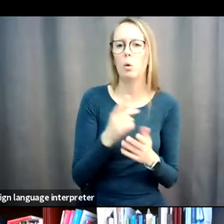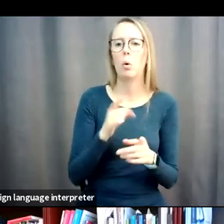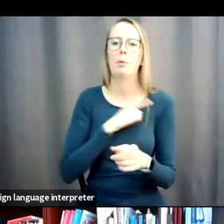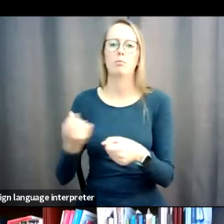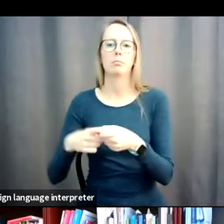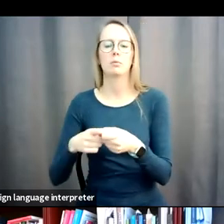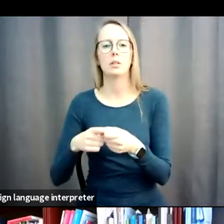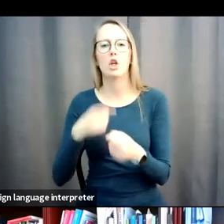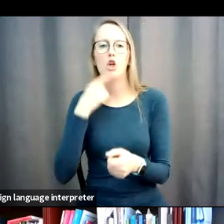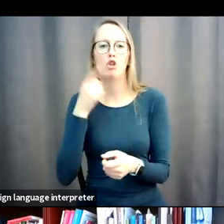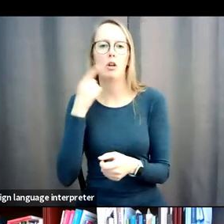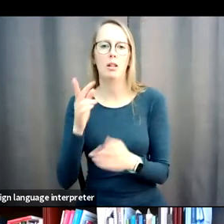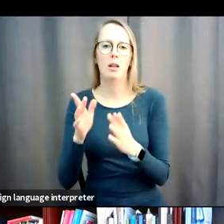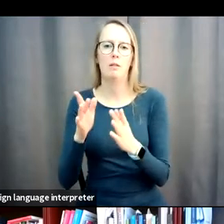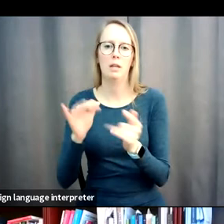freedom of speech.